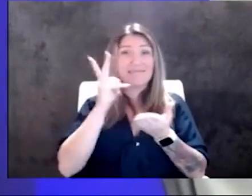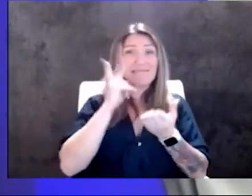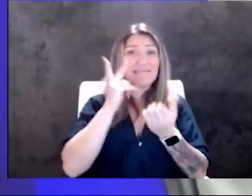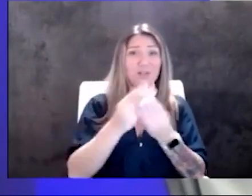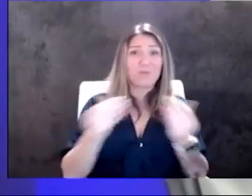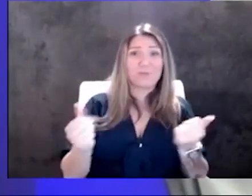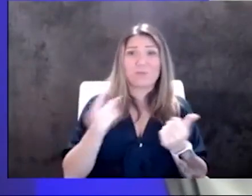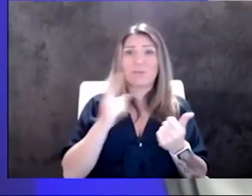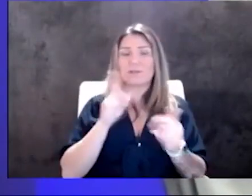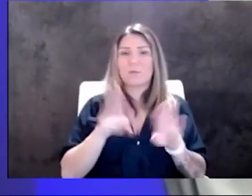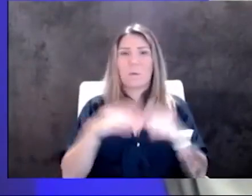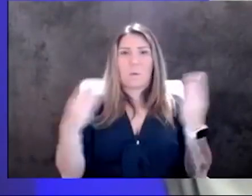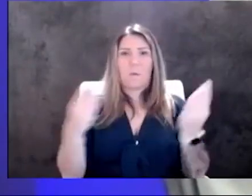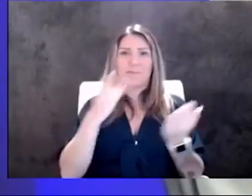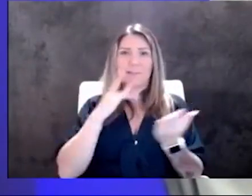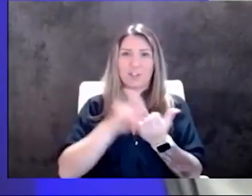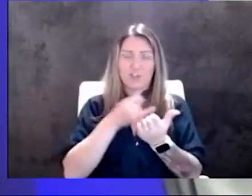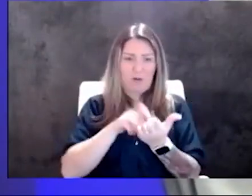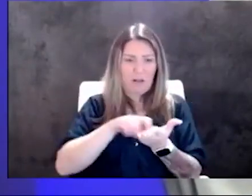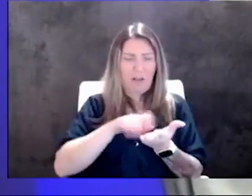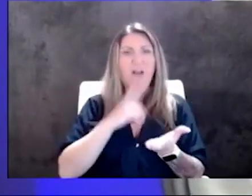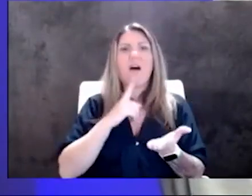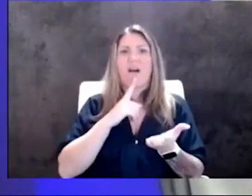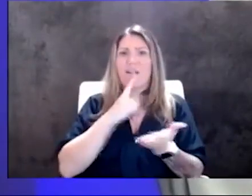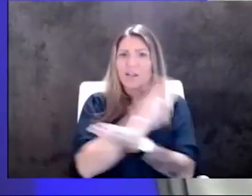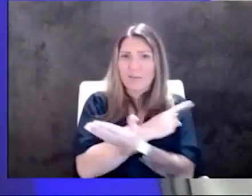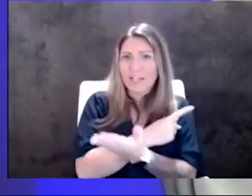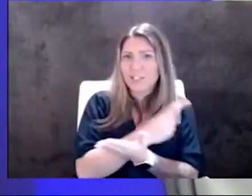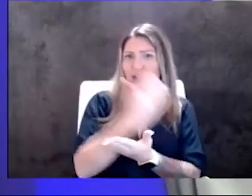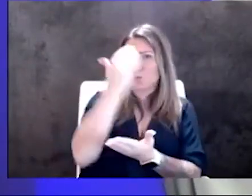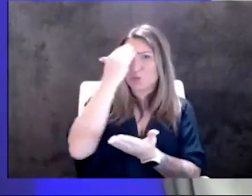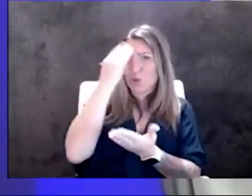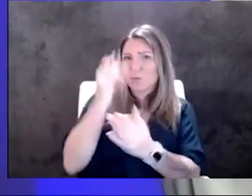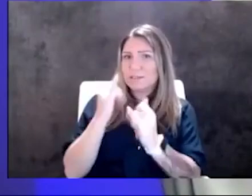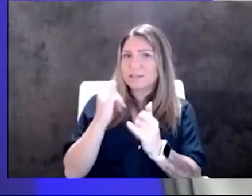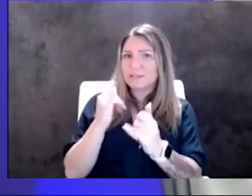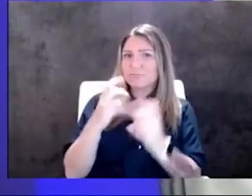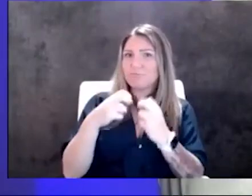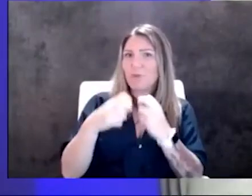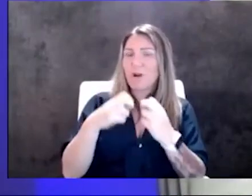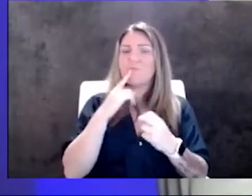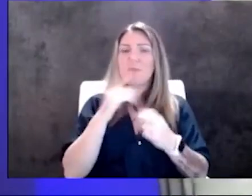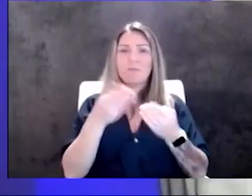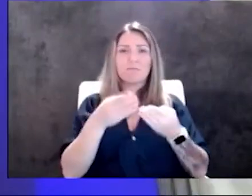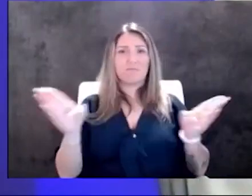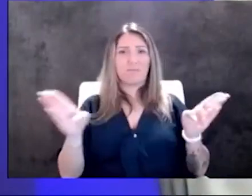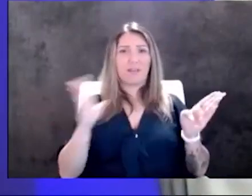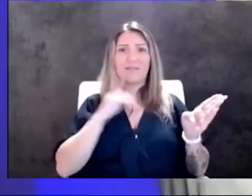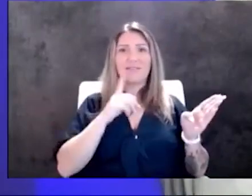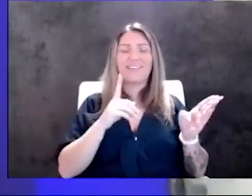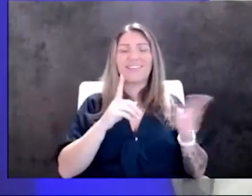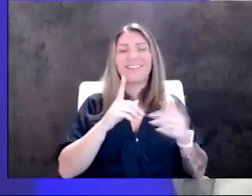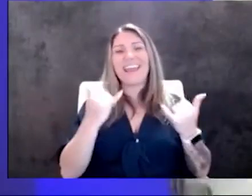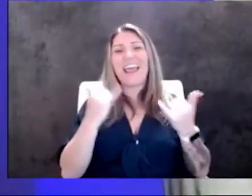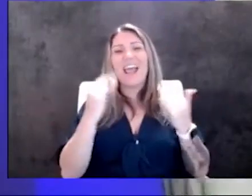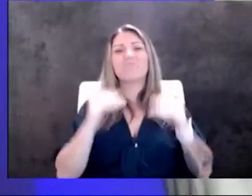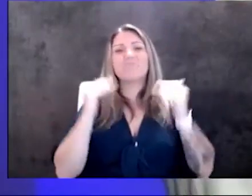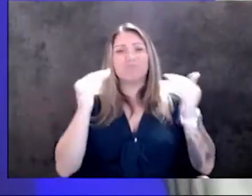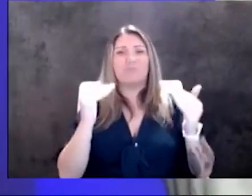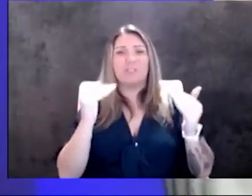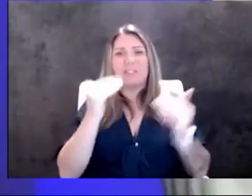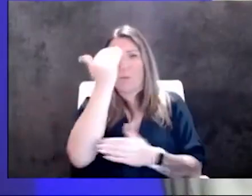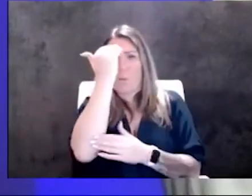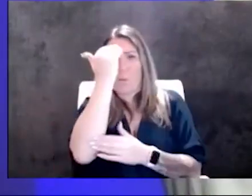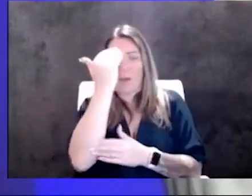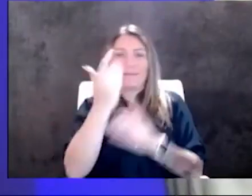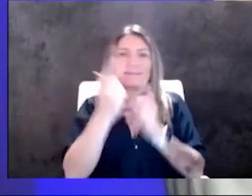journal, like, hey, I have a patient that I know has this problem. We know that's pretty widespread and prevalent. So now we just want to increase awareness that we know we have this effective therapy.